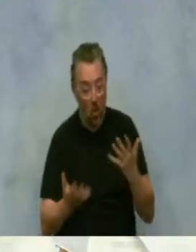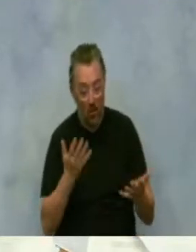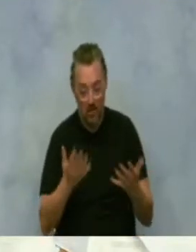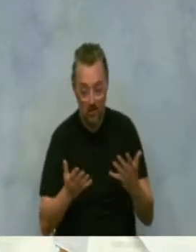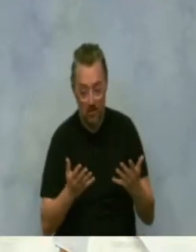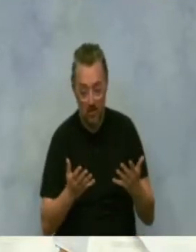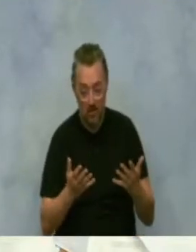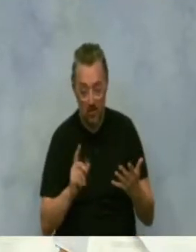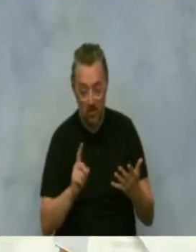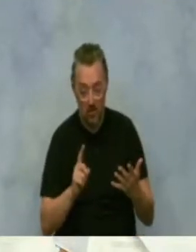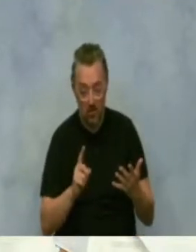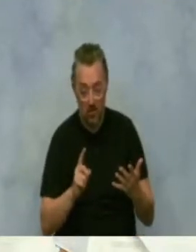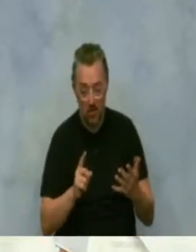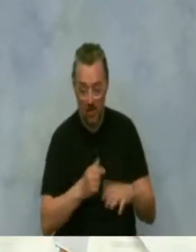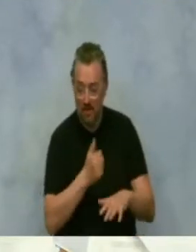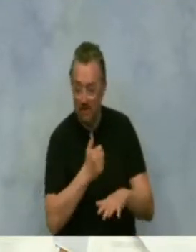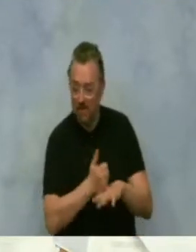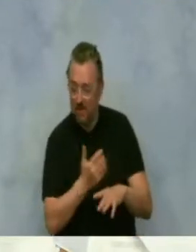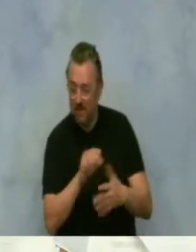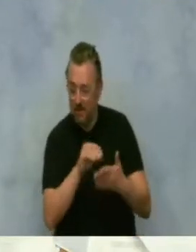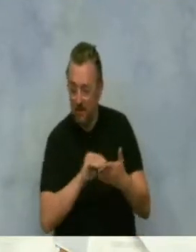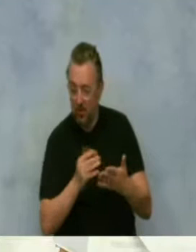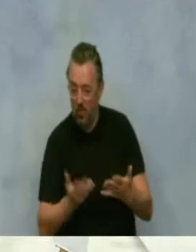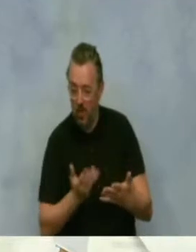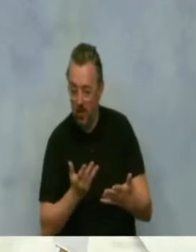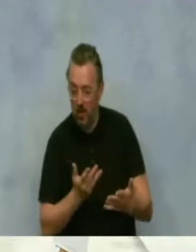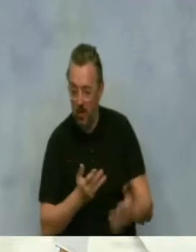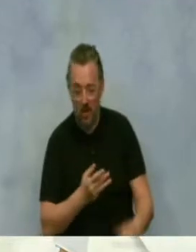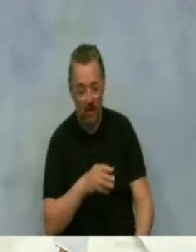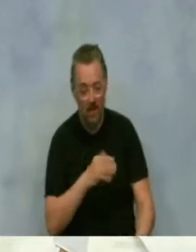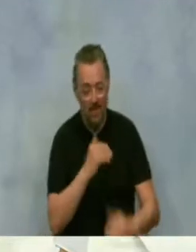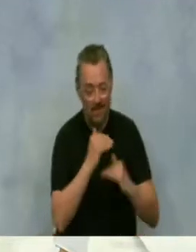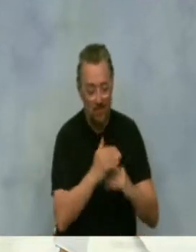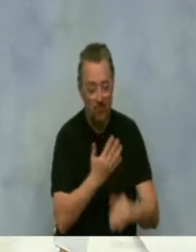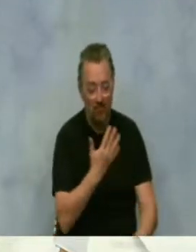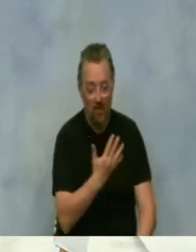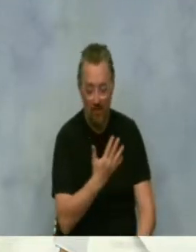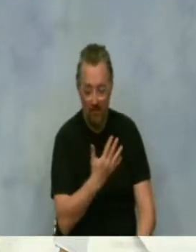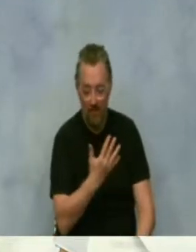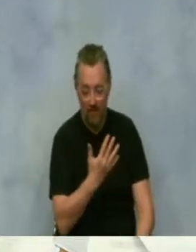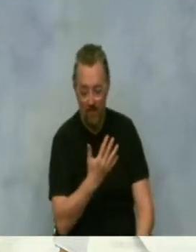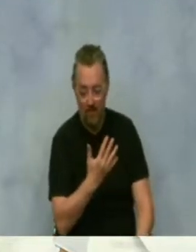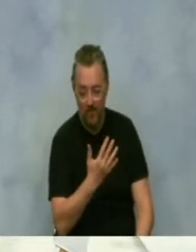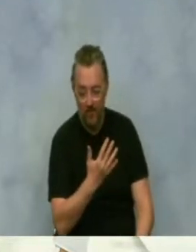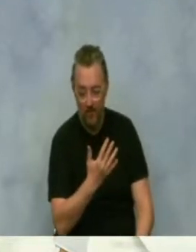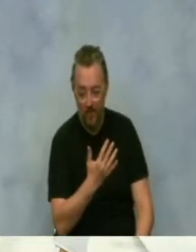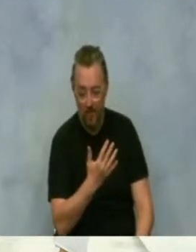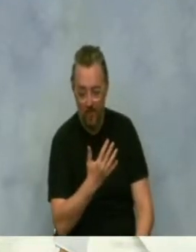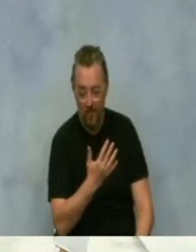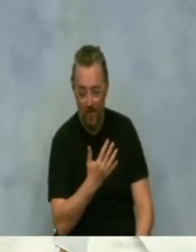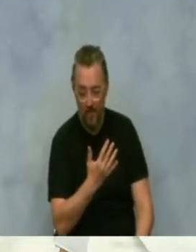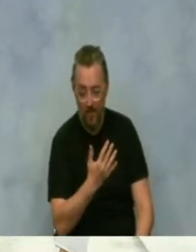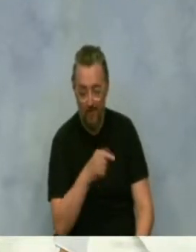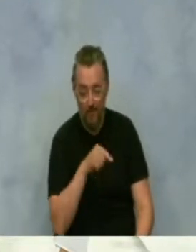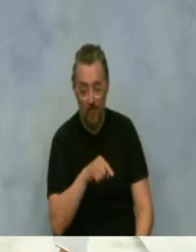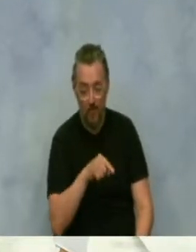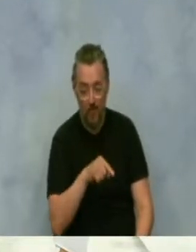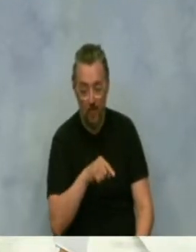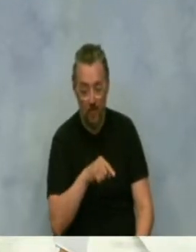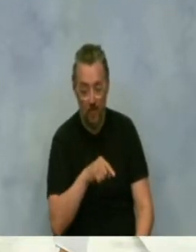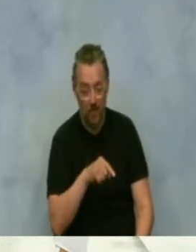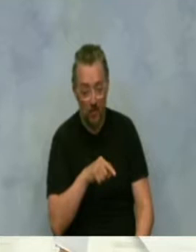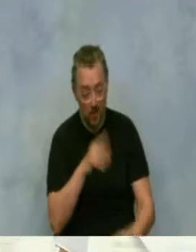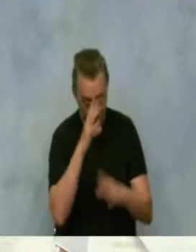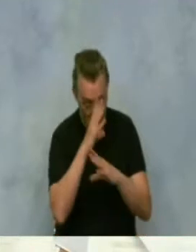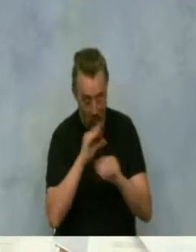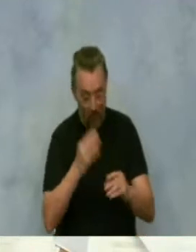set out at section 5 of the report, which basically notes that